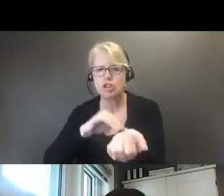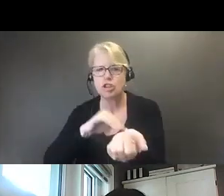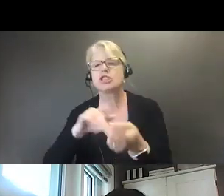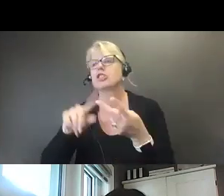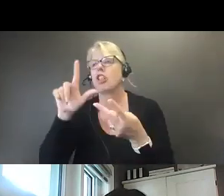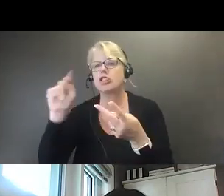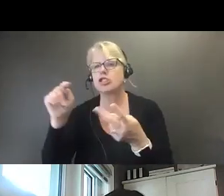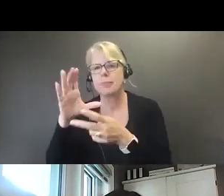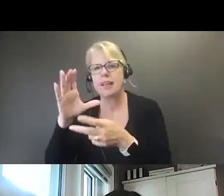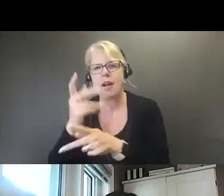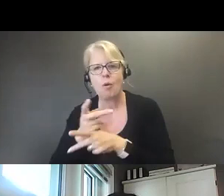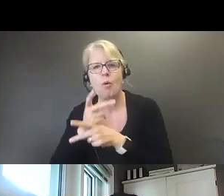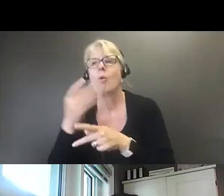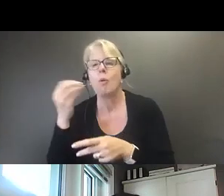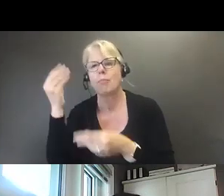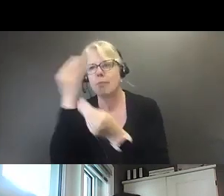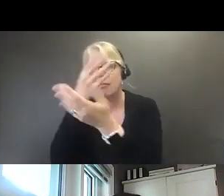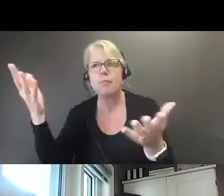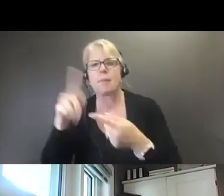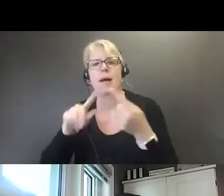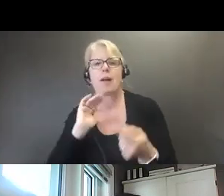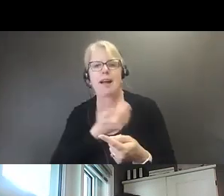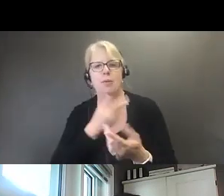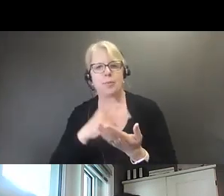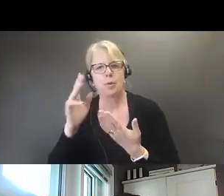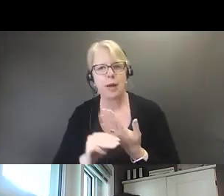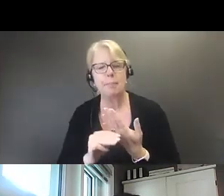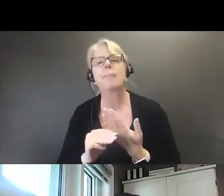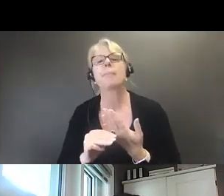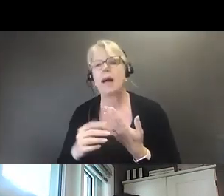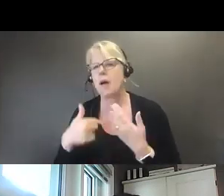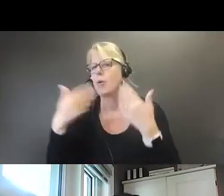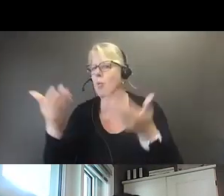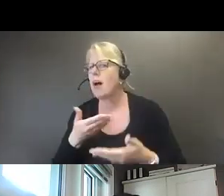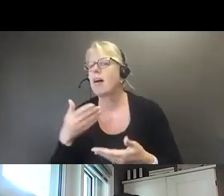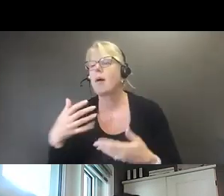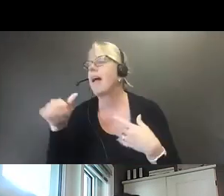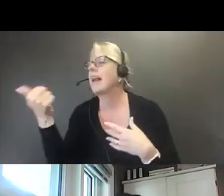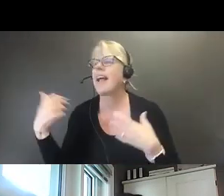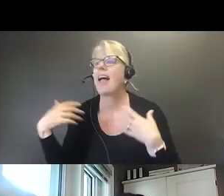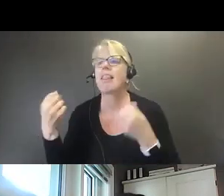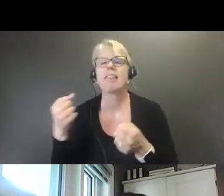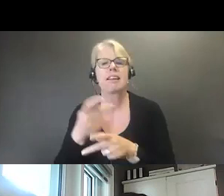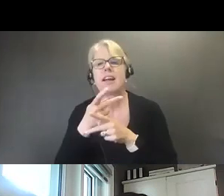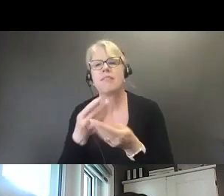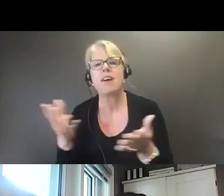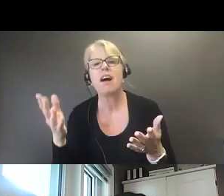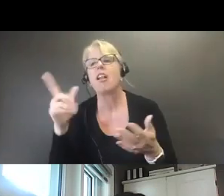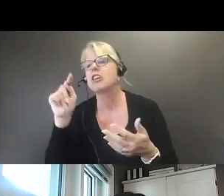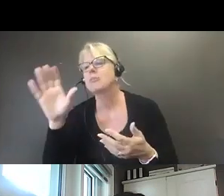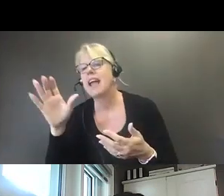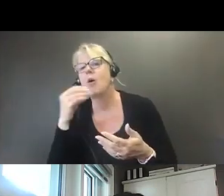care homes to let them know about our program. And we also welcome healthcare providers and long-term care homes to share